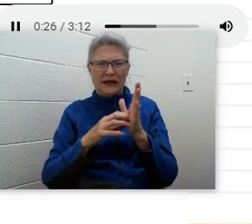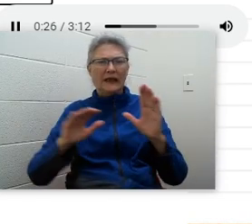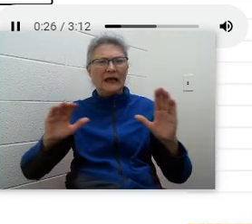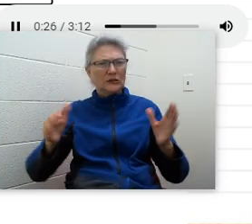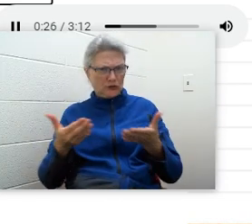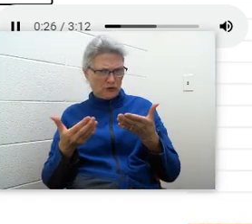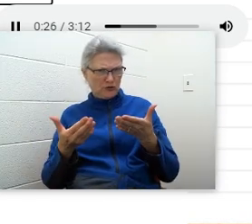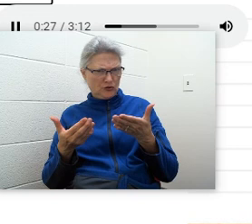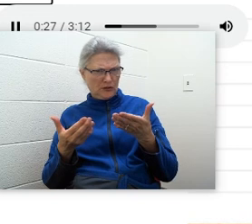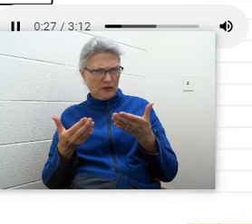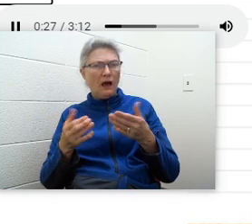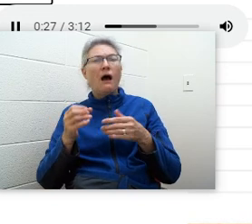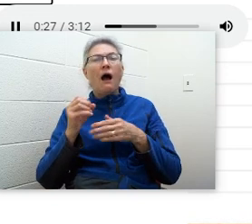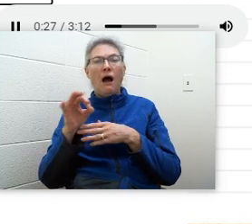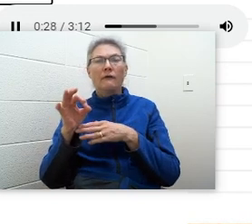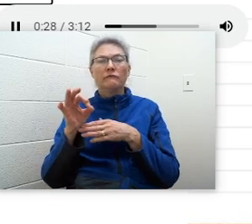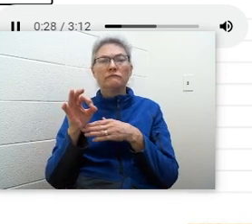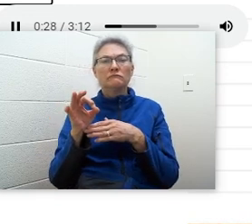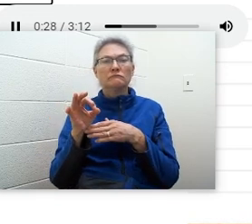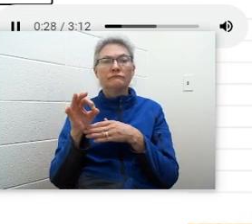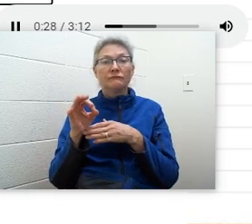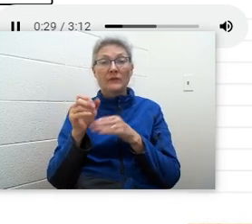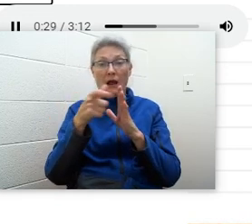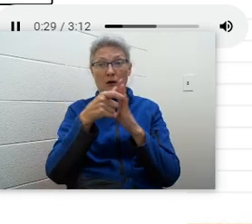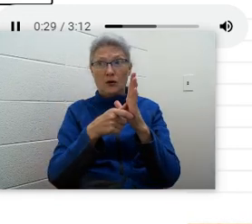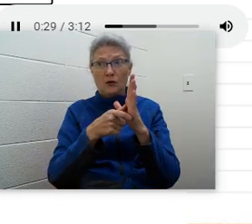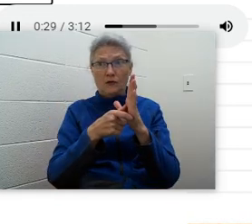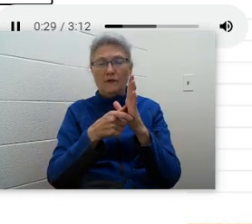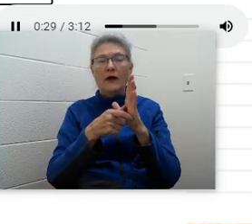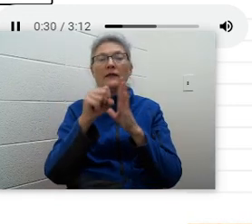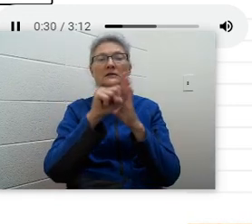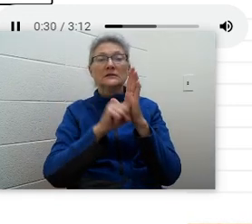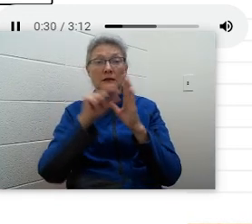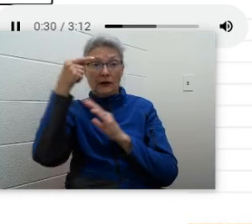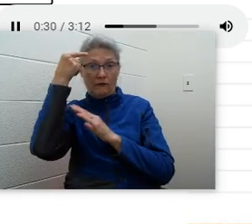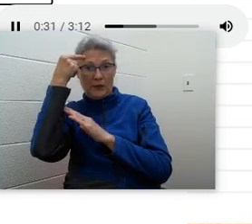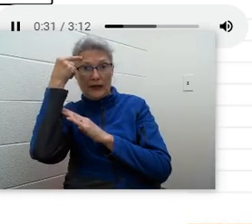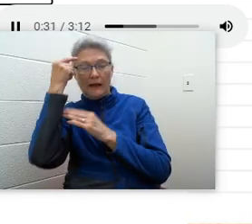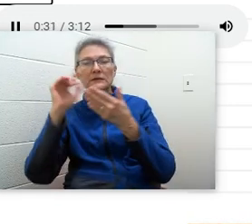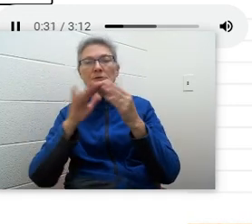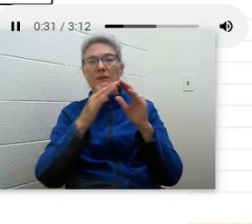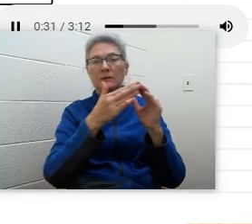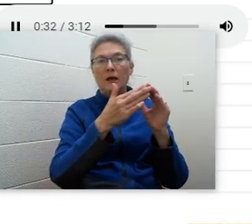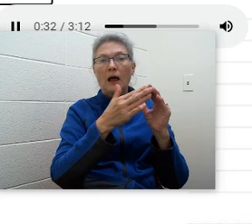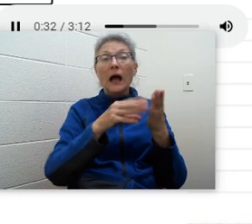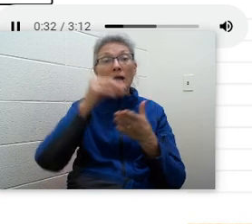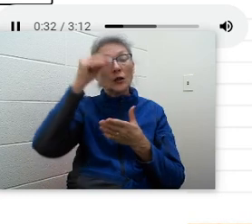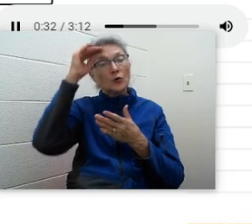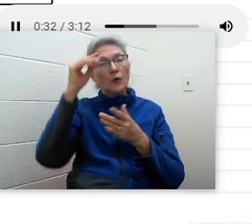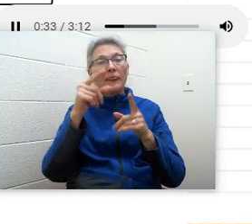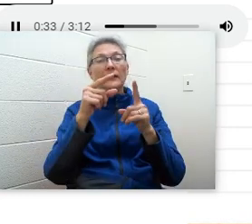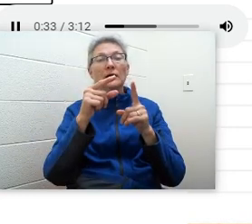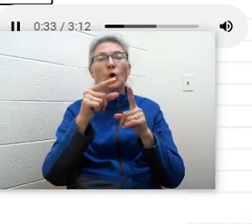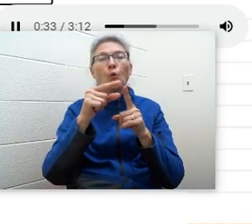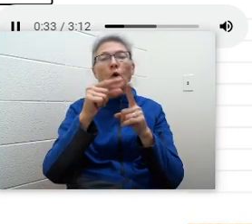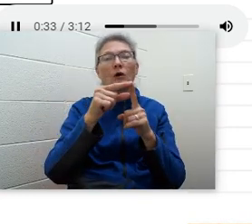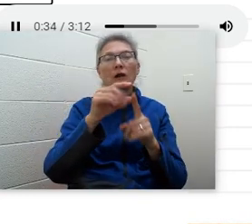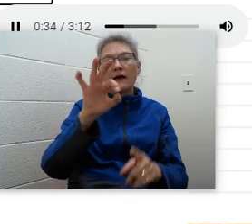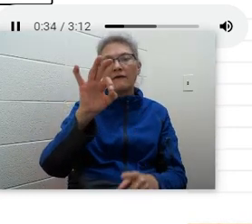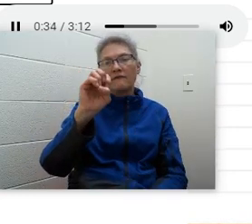introduction of the article, The State Government and Its Citizens. I learned what the term federalism